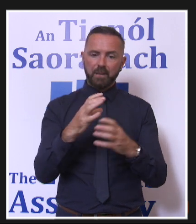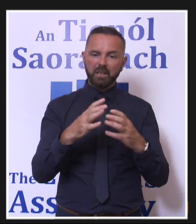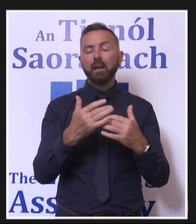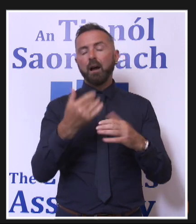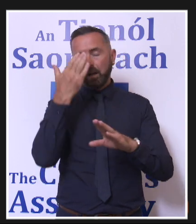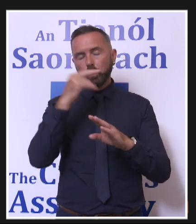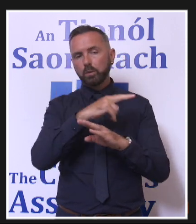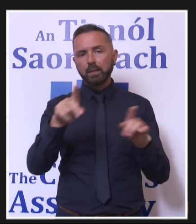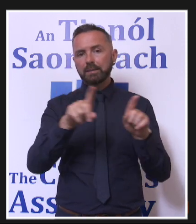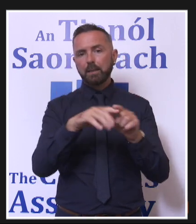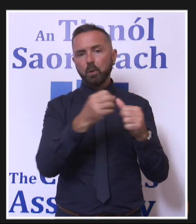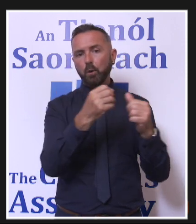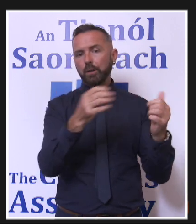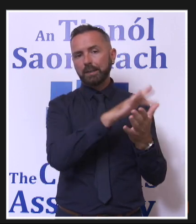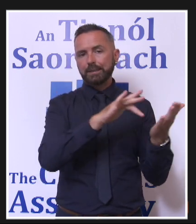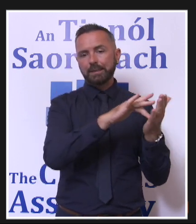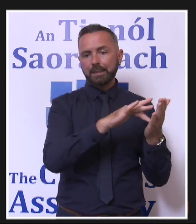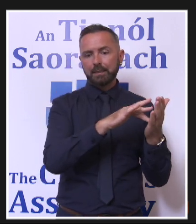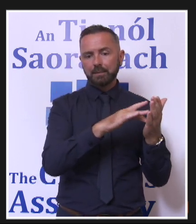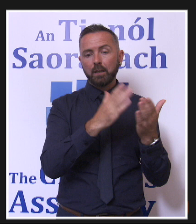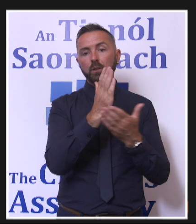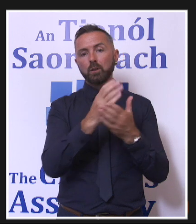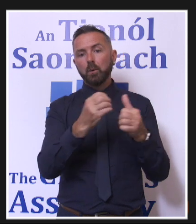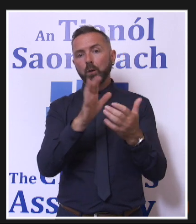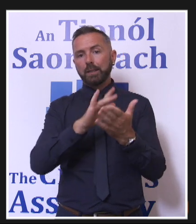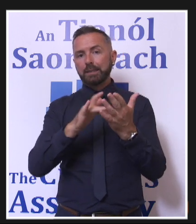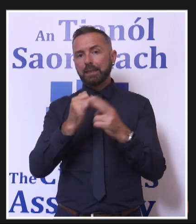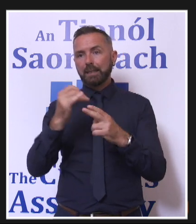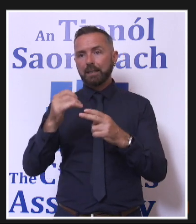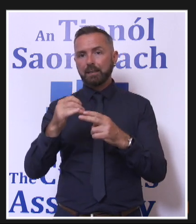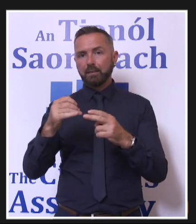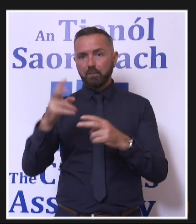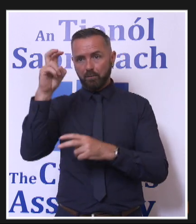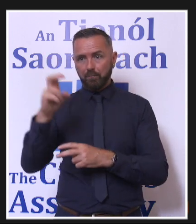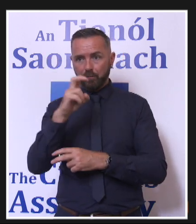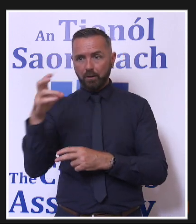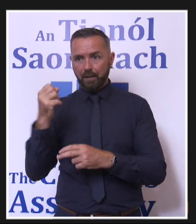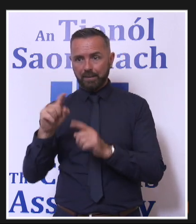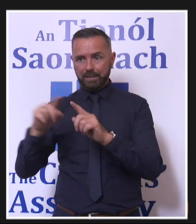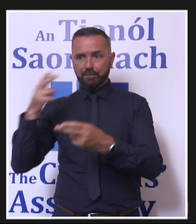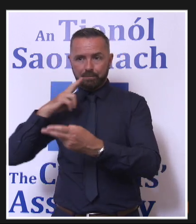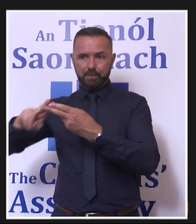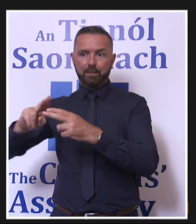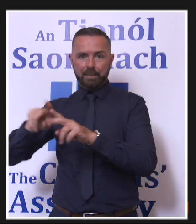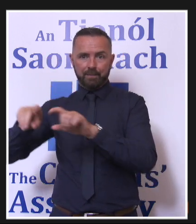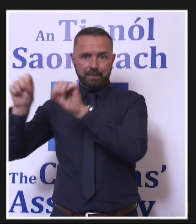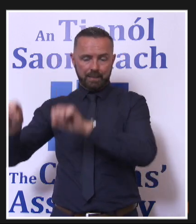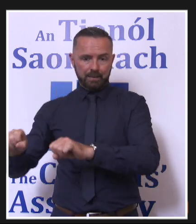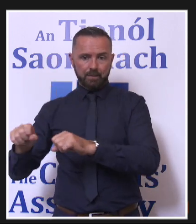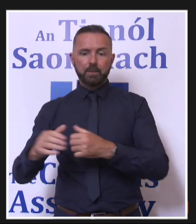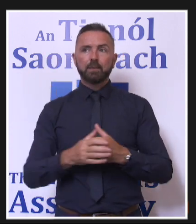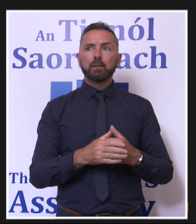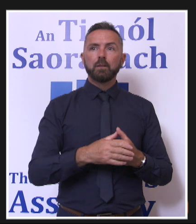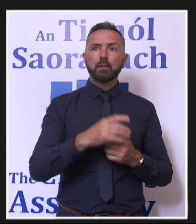other cities. We have certain cities in France have a specific status, such as Paris, Lyon, Marseille, so the big